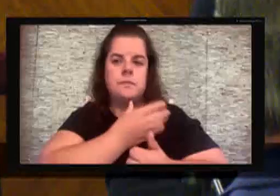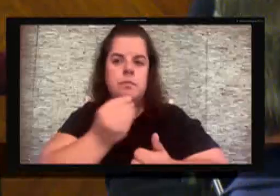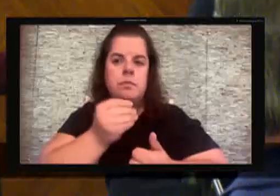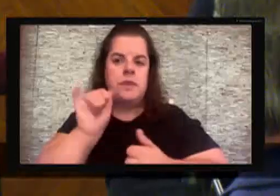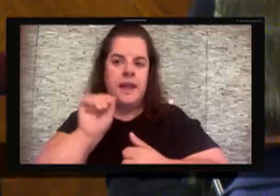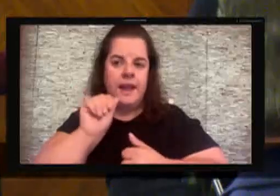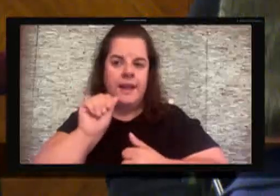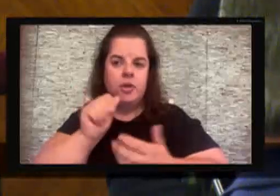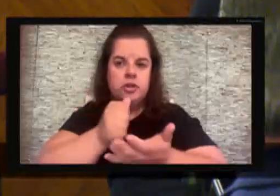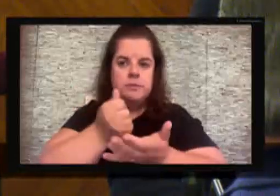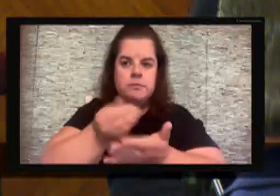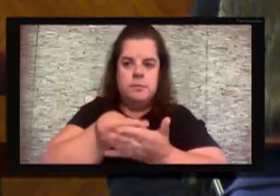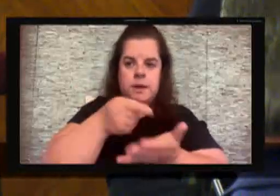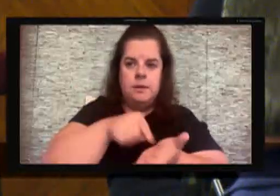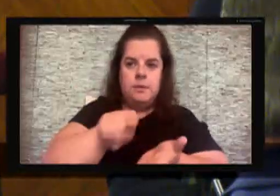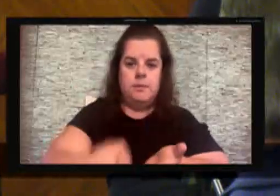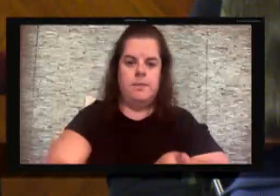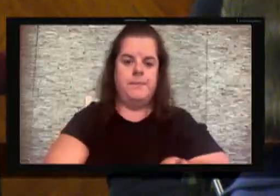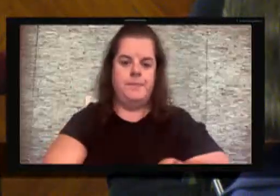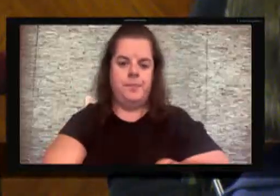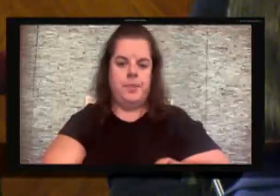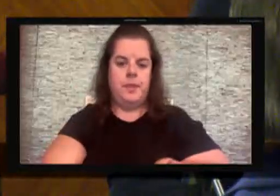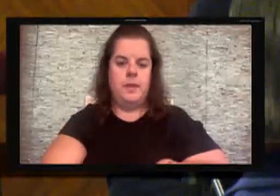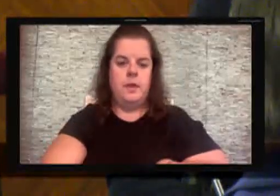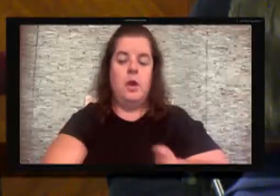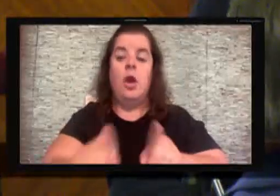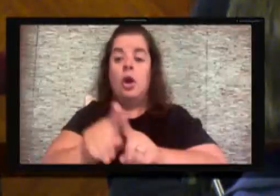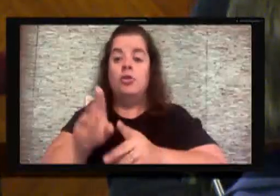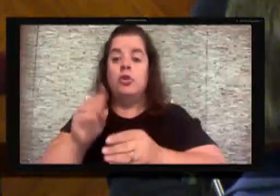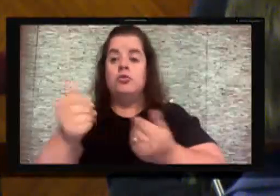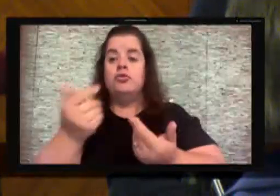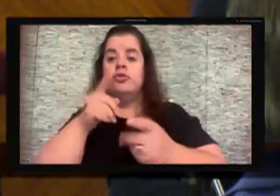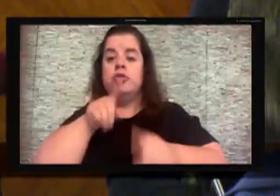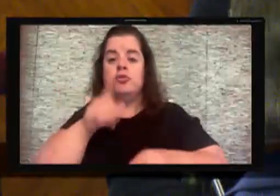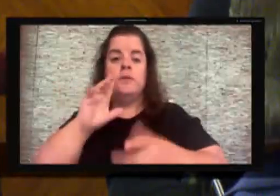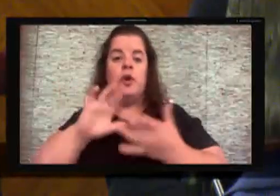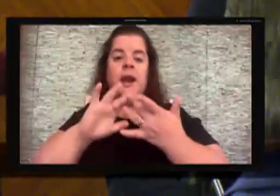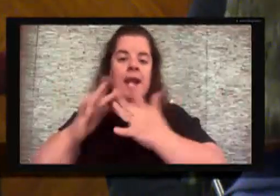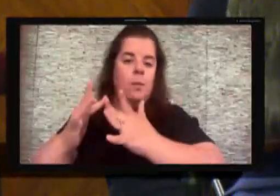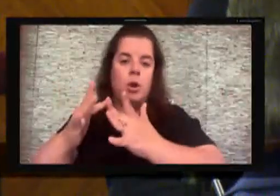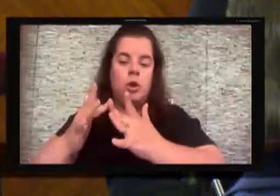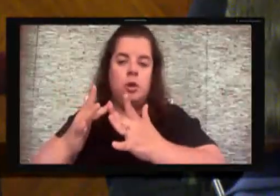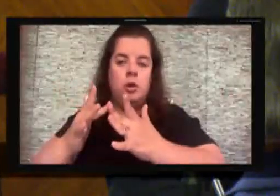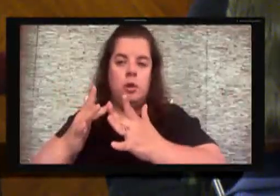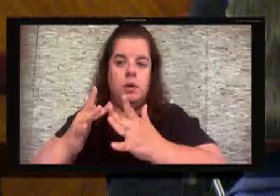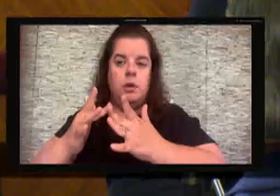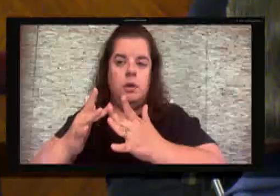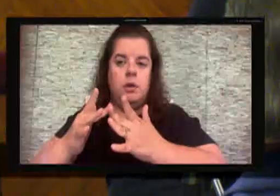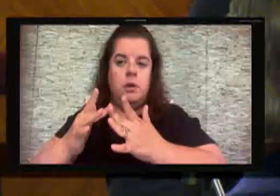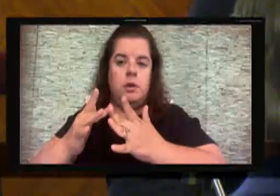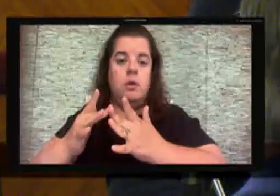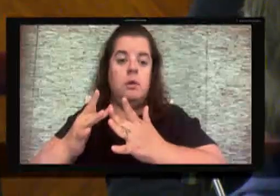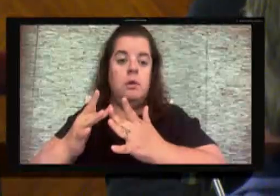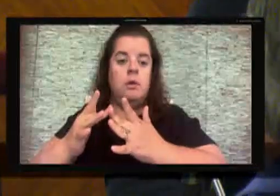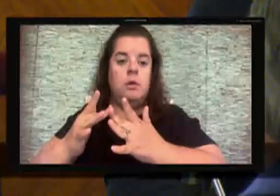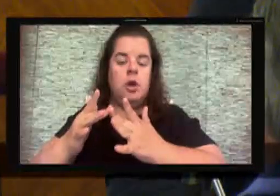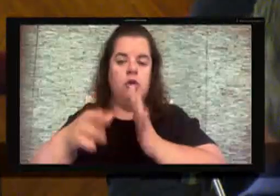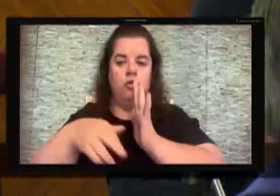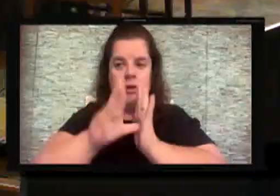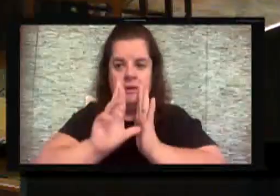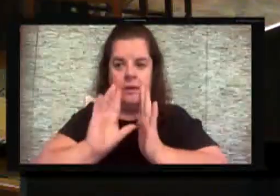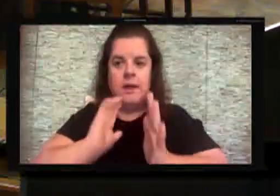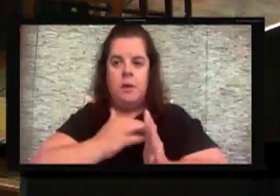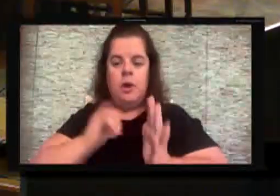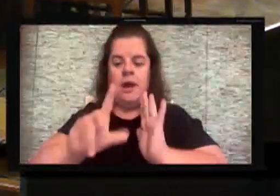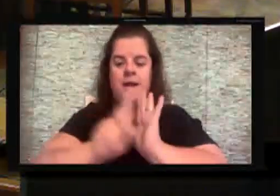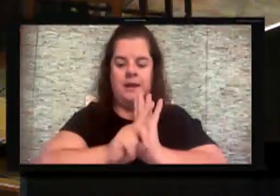salary. We also have solution for networks. I'm sorry, I'm not familiar with that one, are you? They're doing a review of our identity